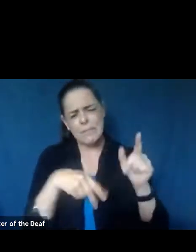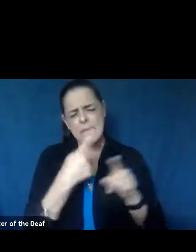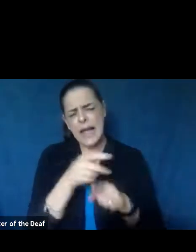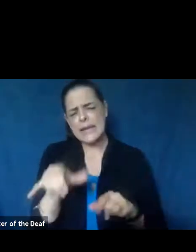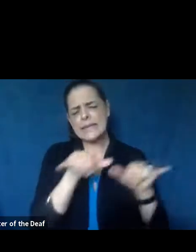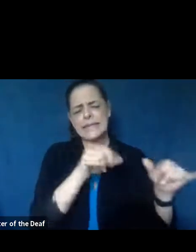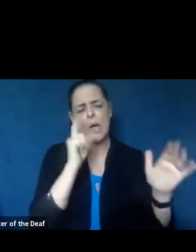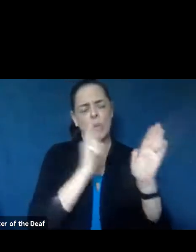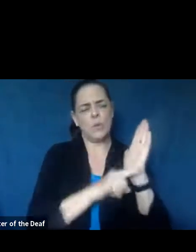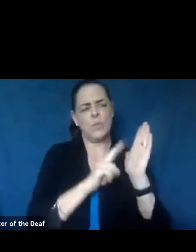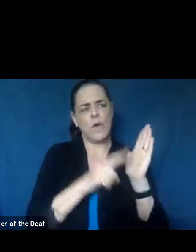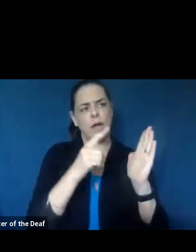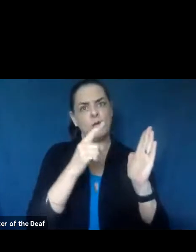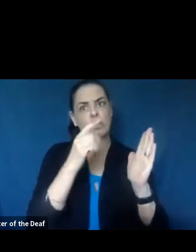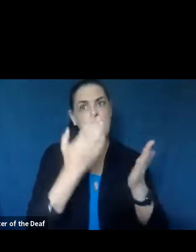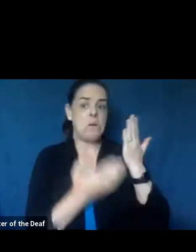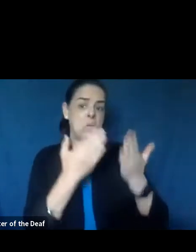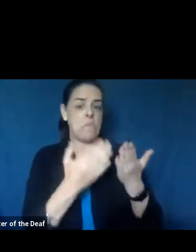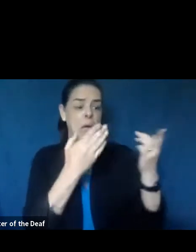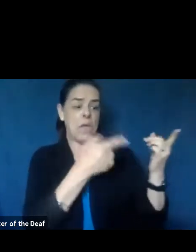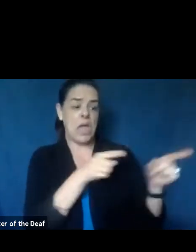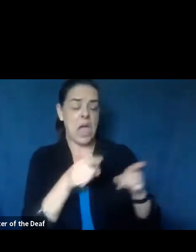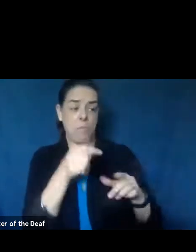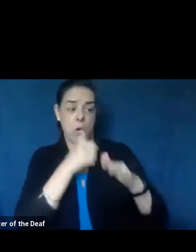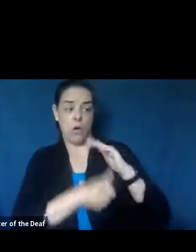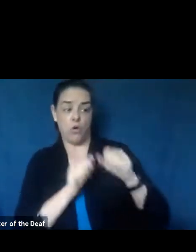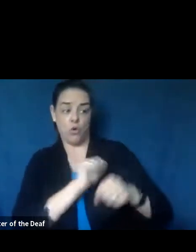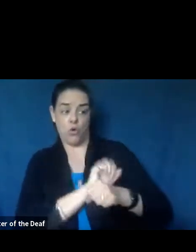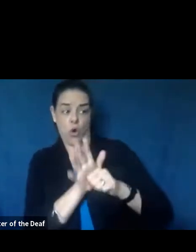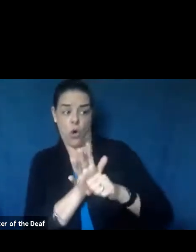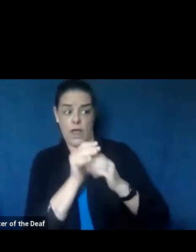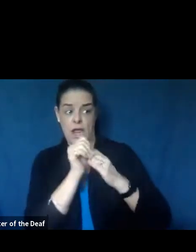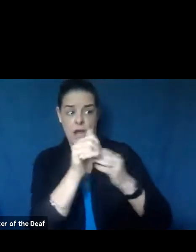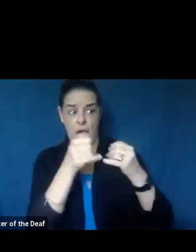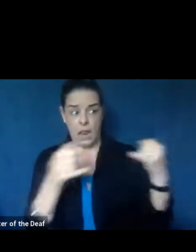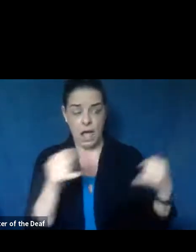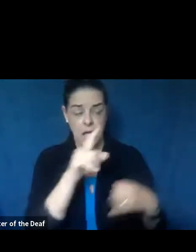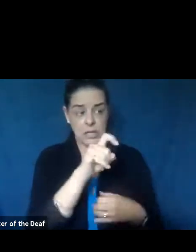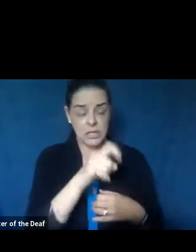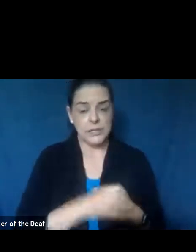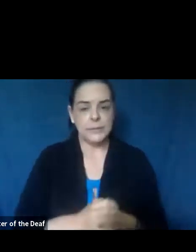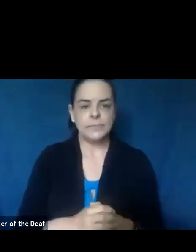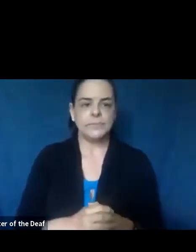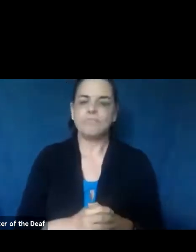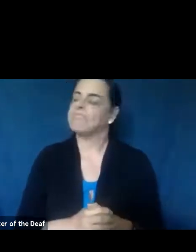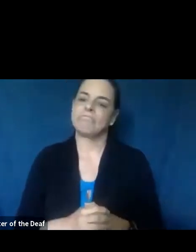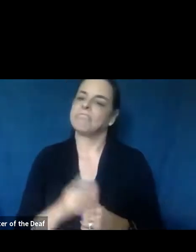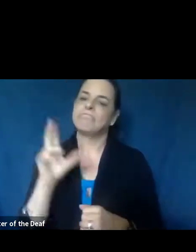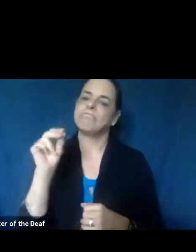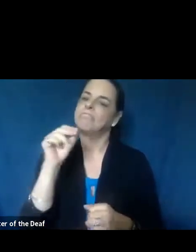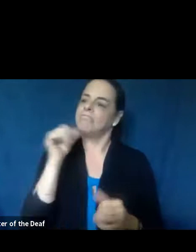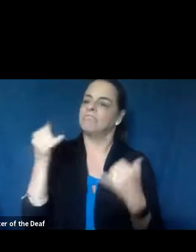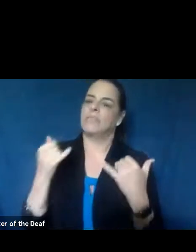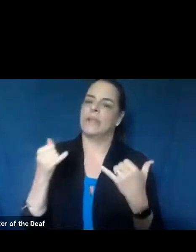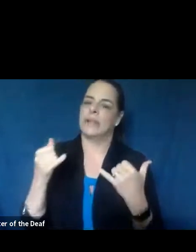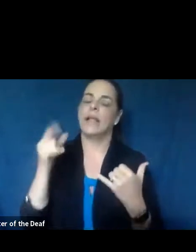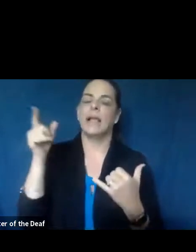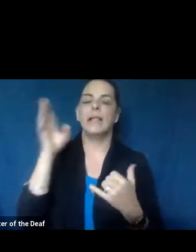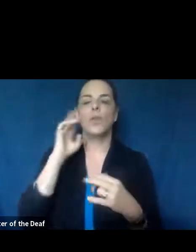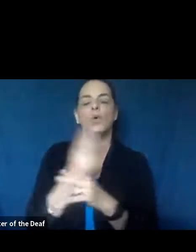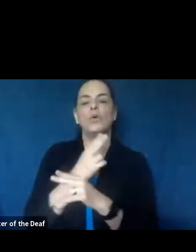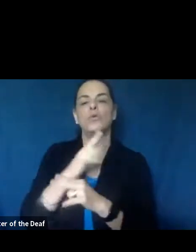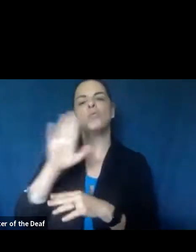any inspections which might be conducted under the COVID-19 guidelines? Not at this time. They'll be using their